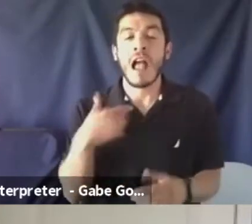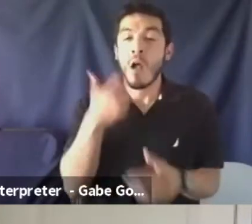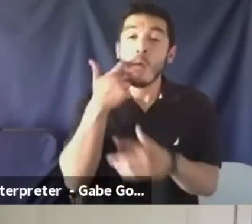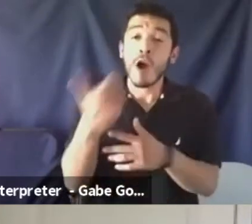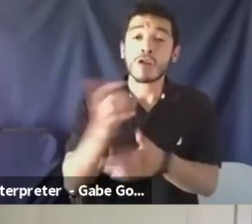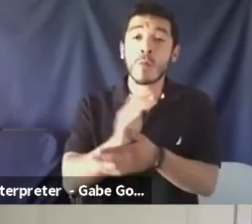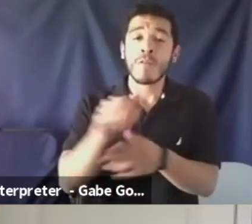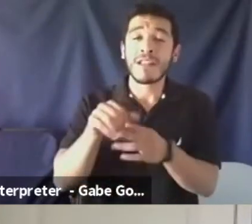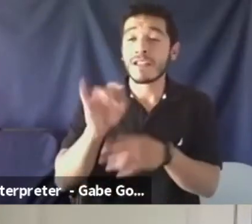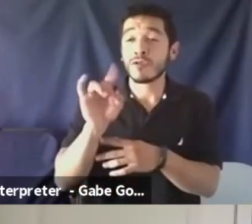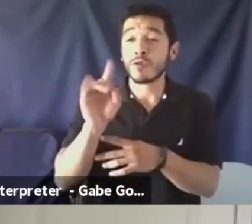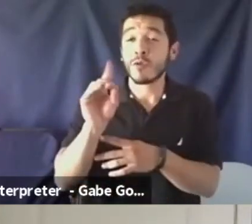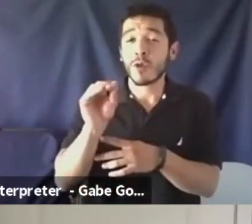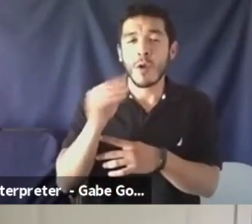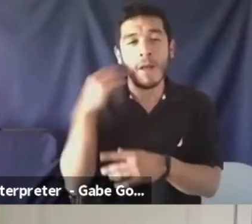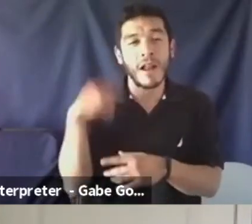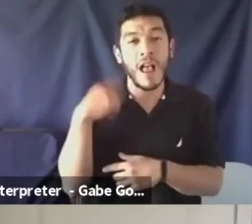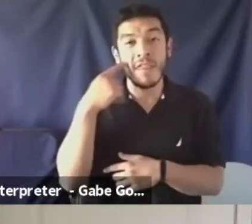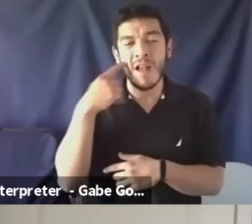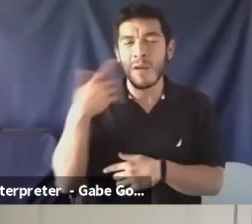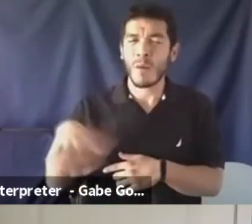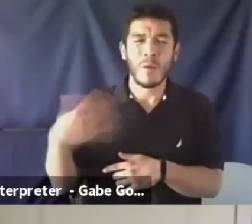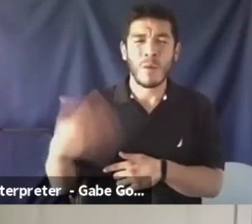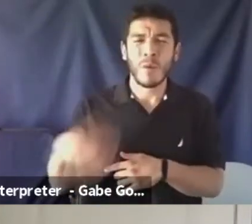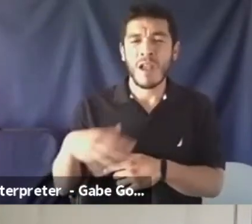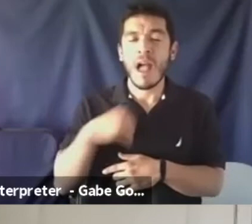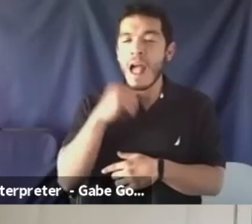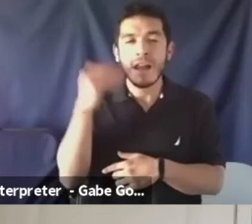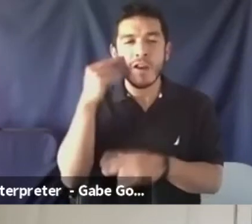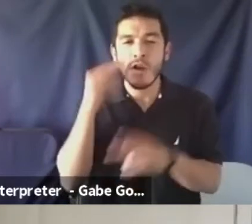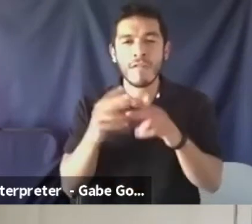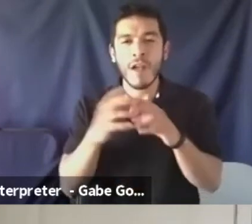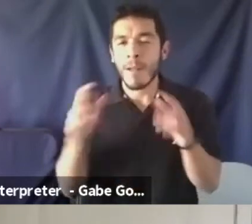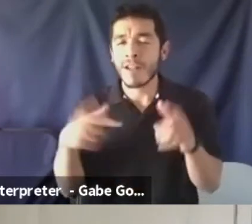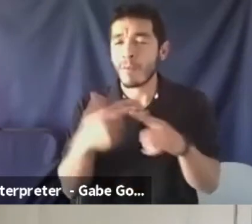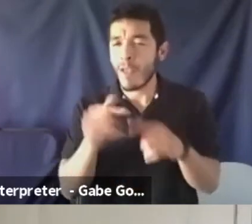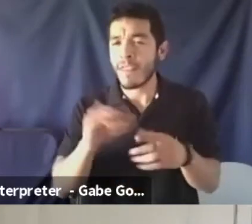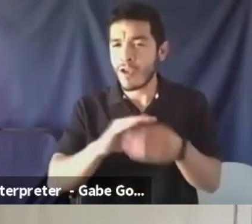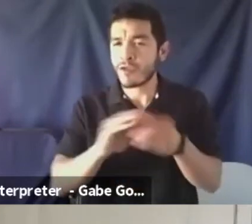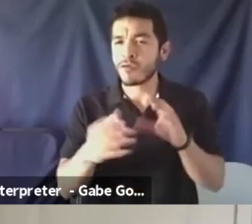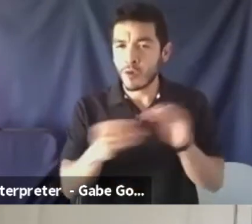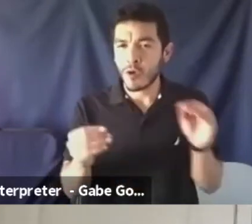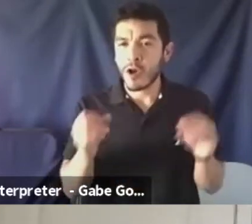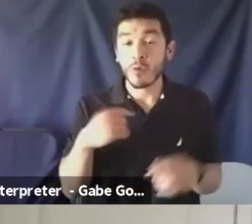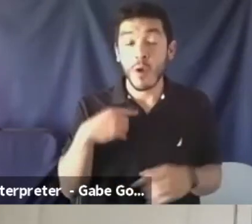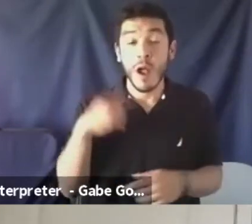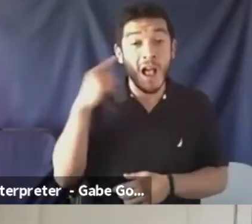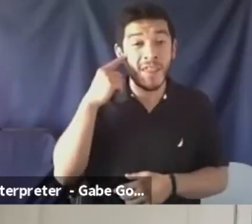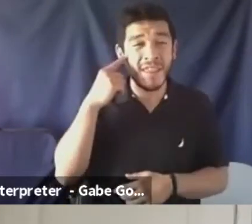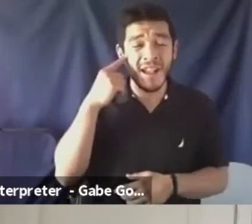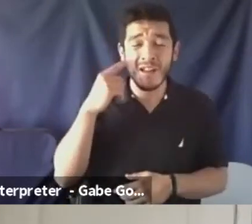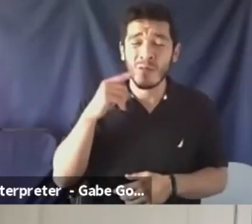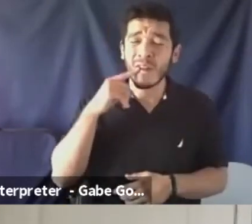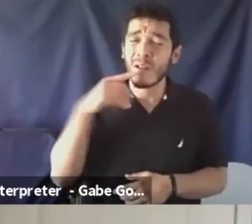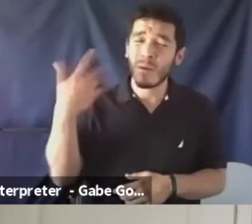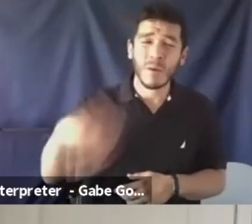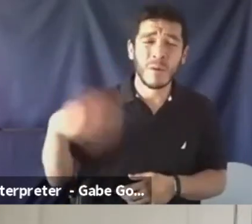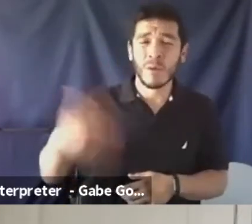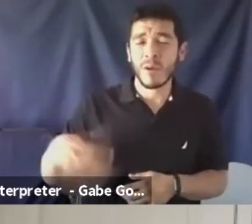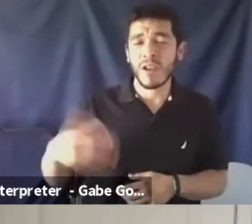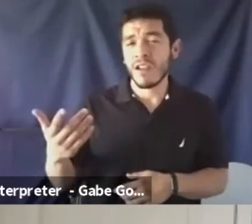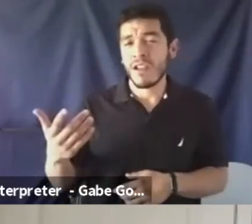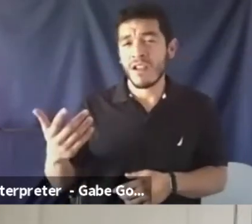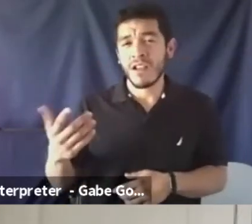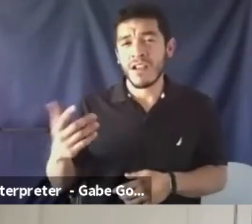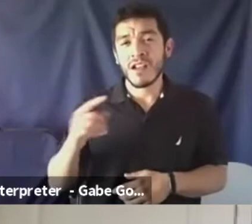was crazy because, I mean, I didn't really know very much about the story. So I thought it was crazy. And yeah, so we just